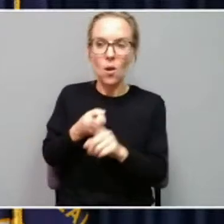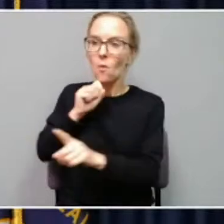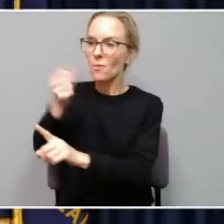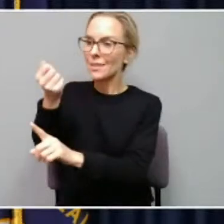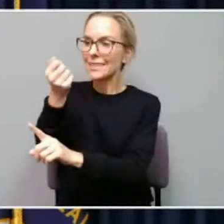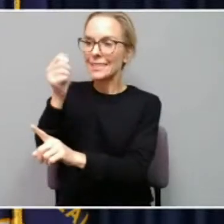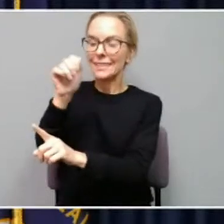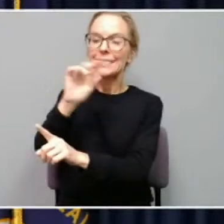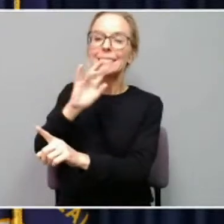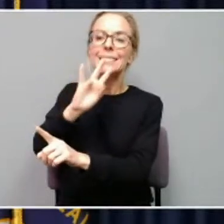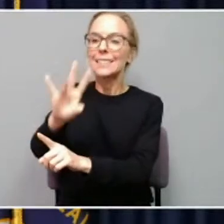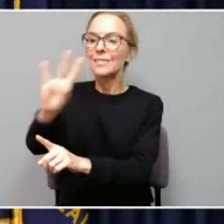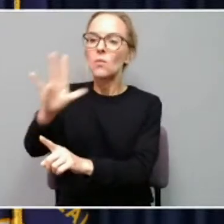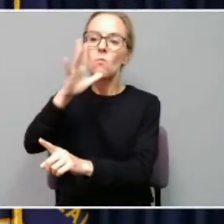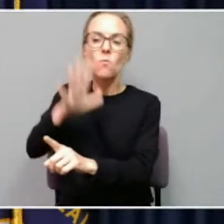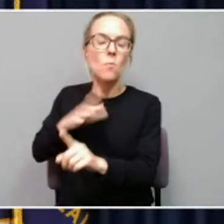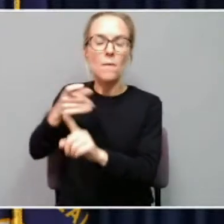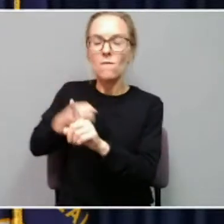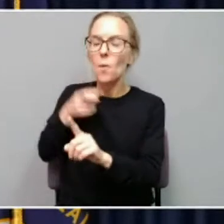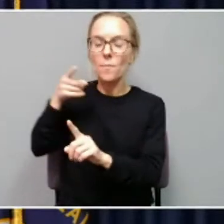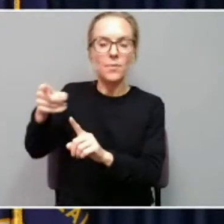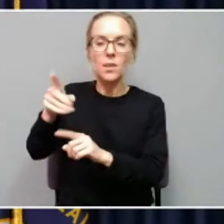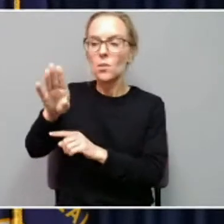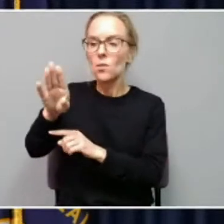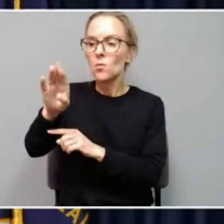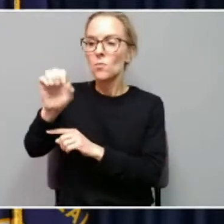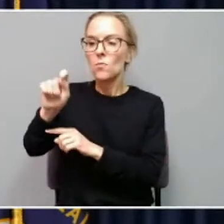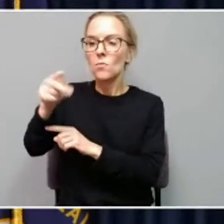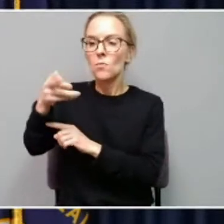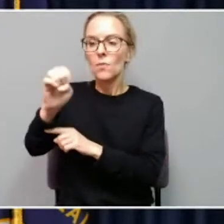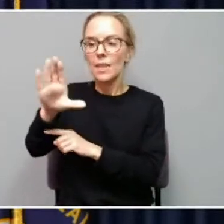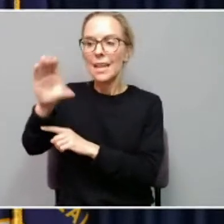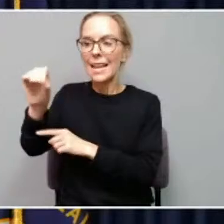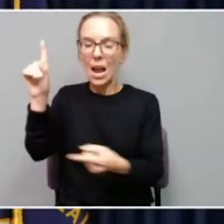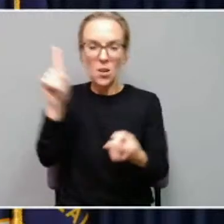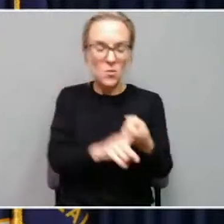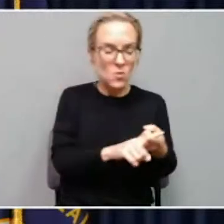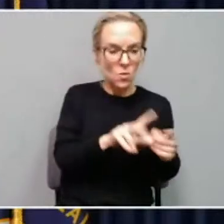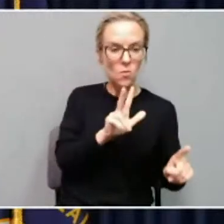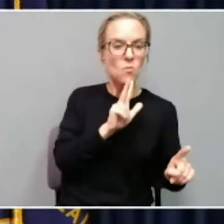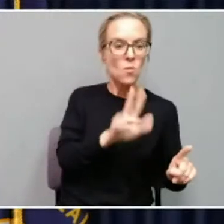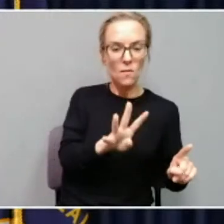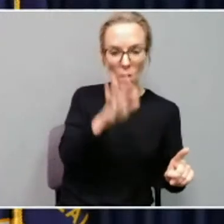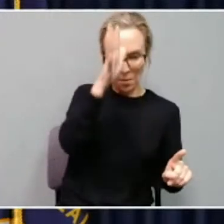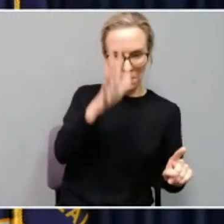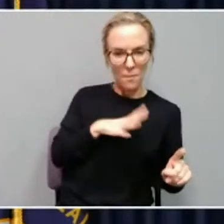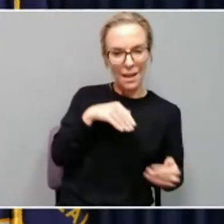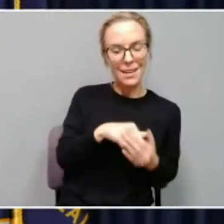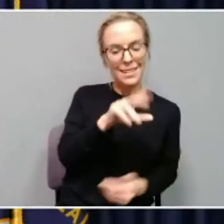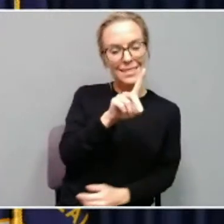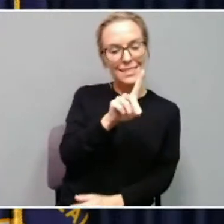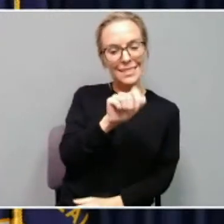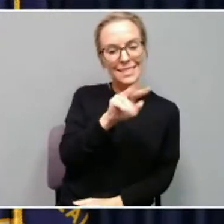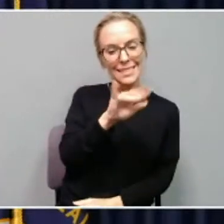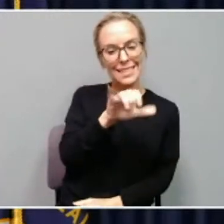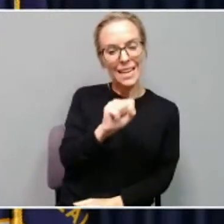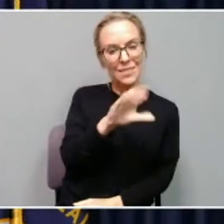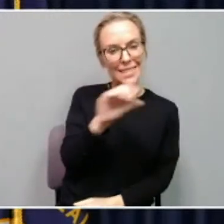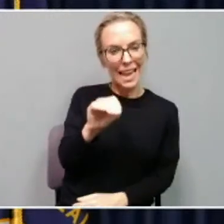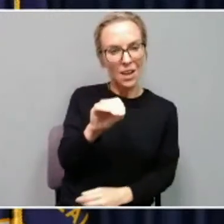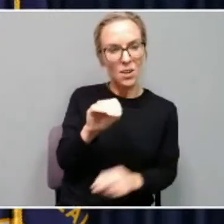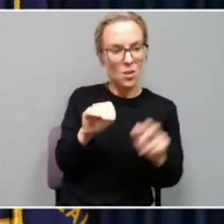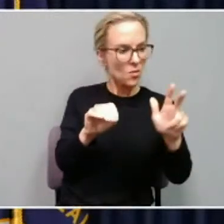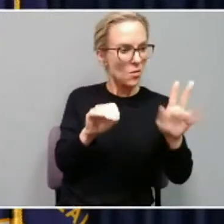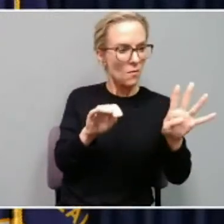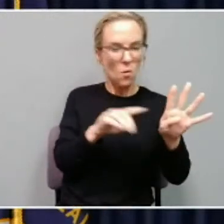in Breathitt County to a 34-year-old man in Davis County, died on August 8th. It's at least